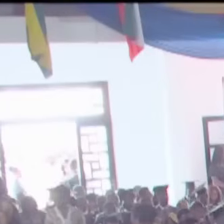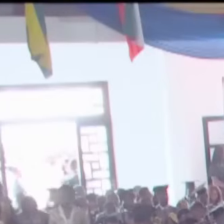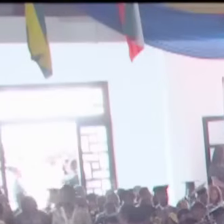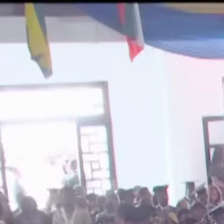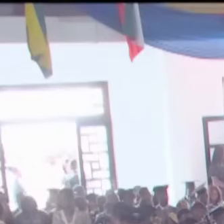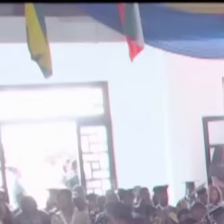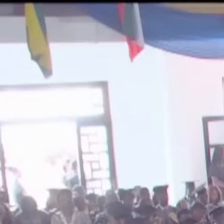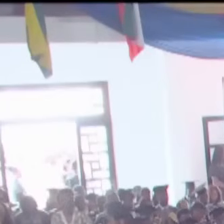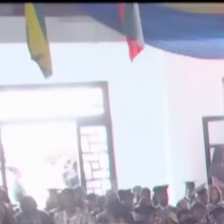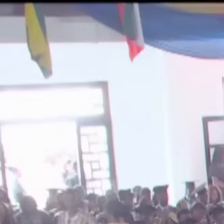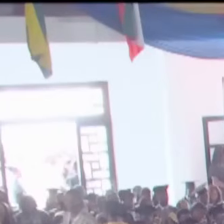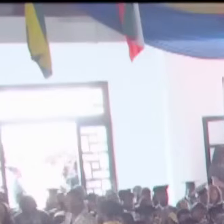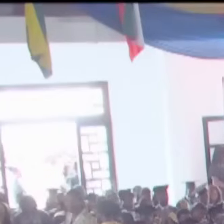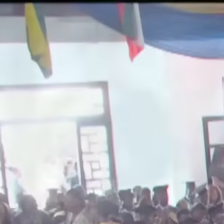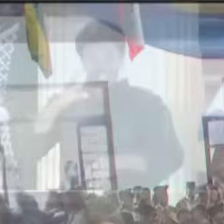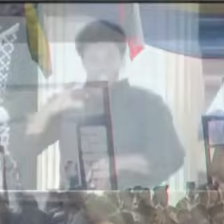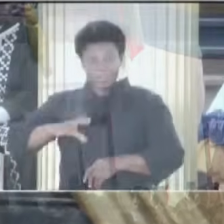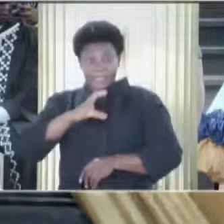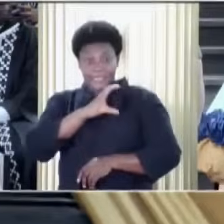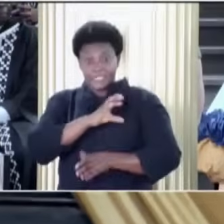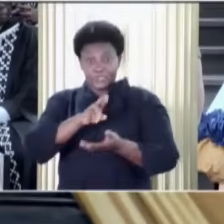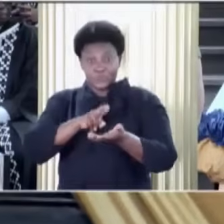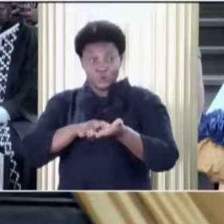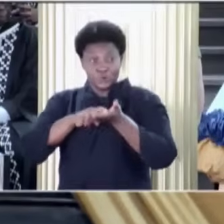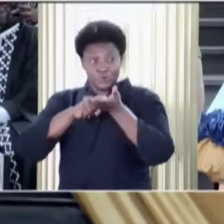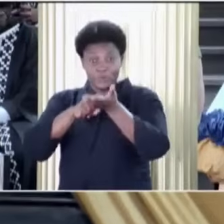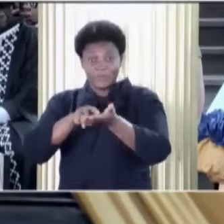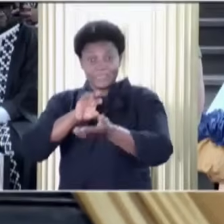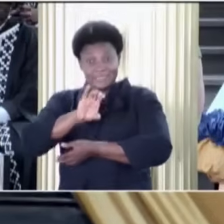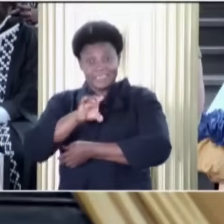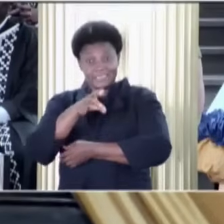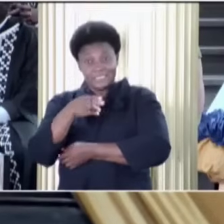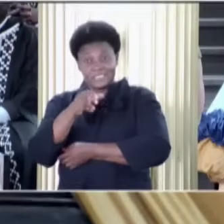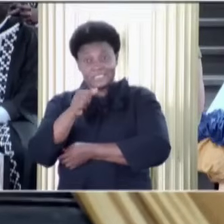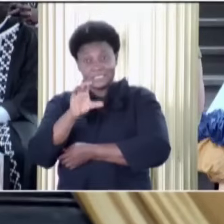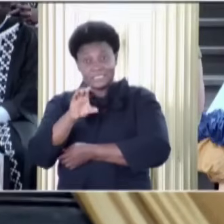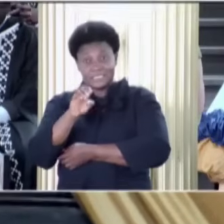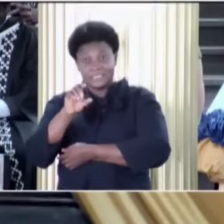Member of Council representing the Chancellor,